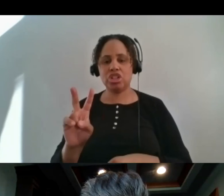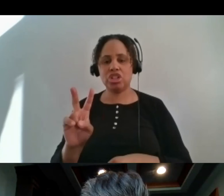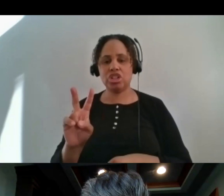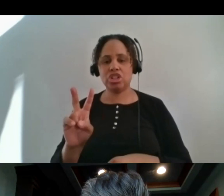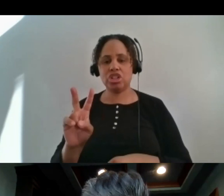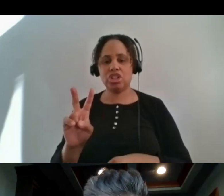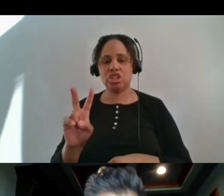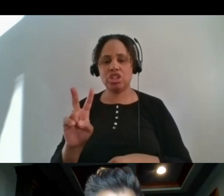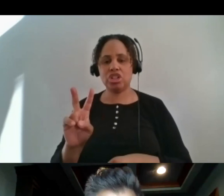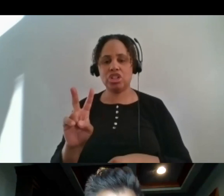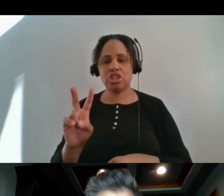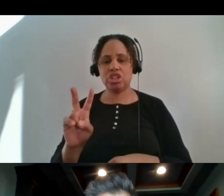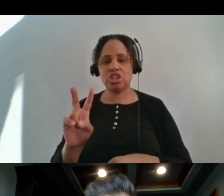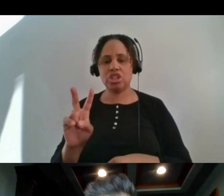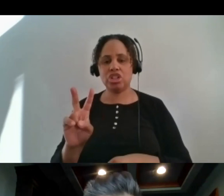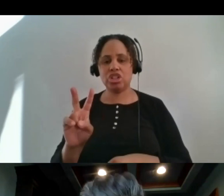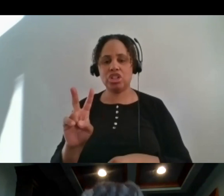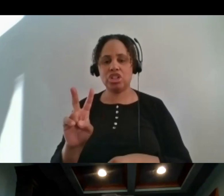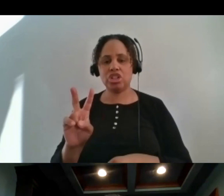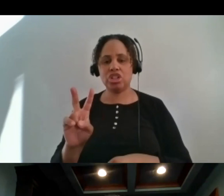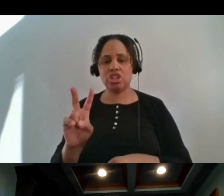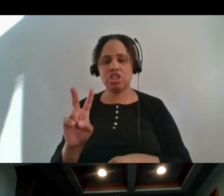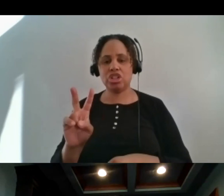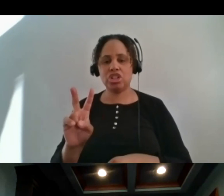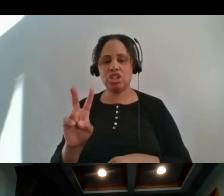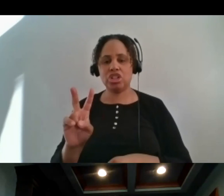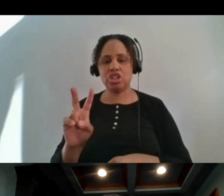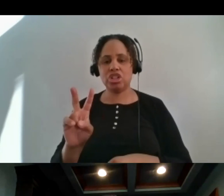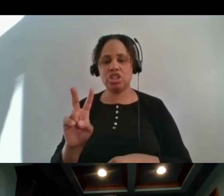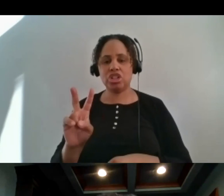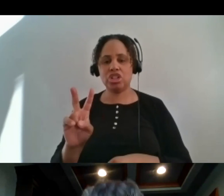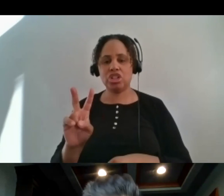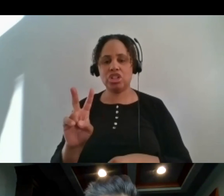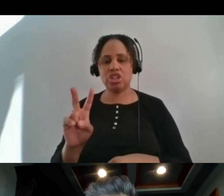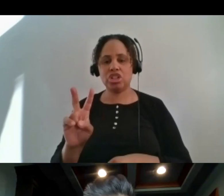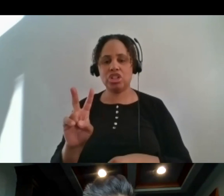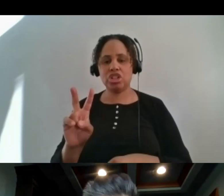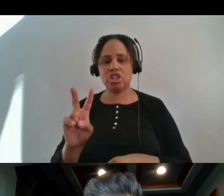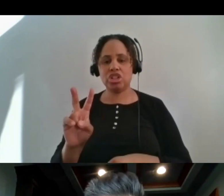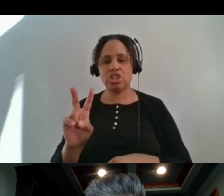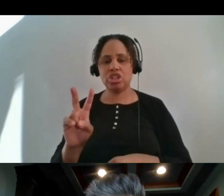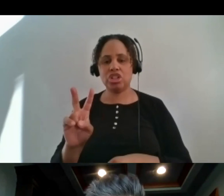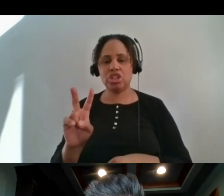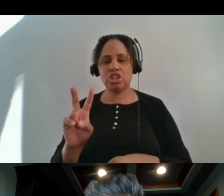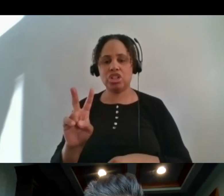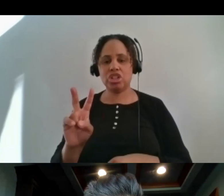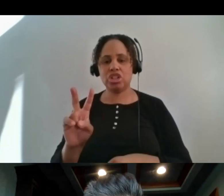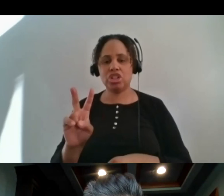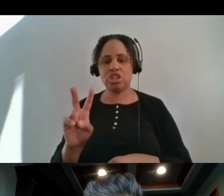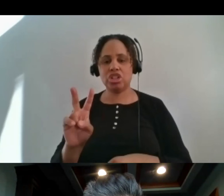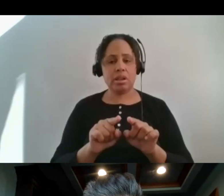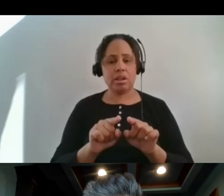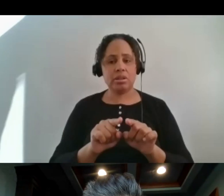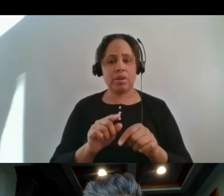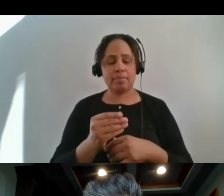Okay, thank you for that informative answer. I actually want to bring Sister Khaula on as well, and maybe Dr. Katariya and Dr.